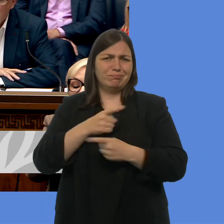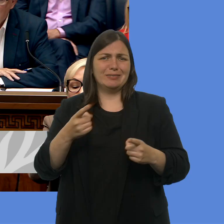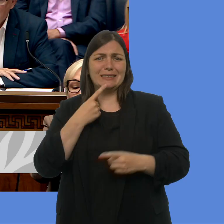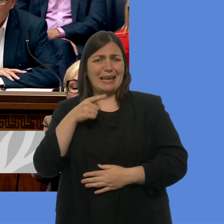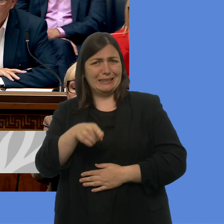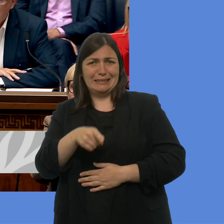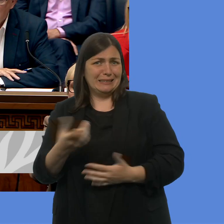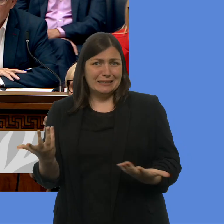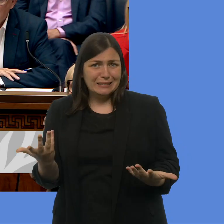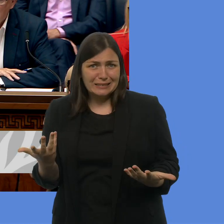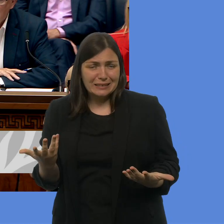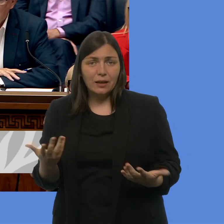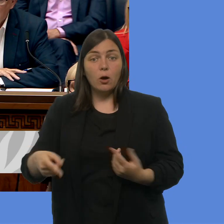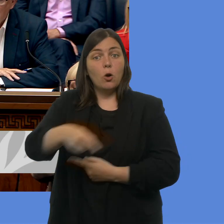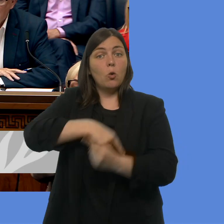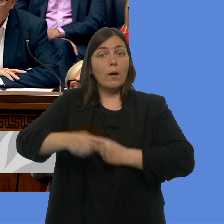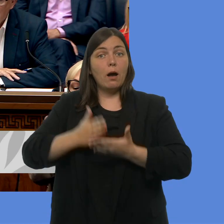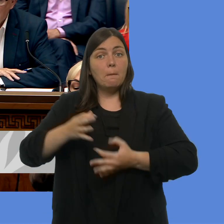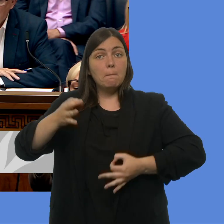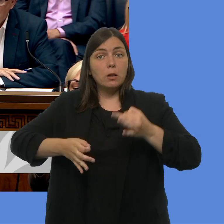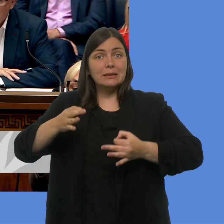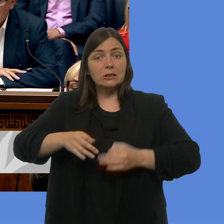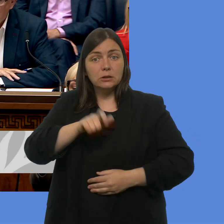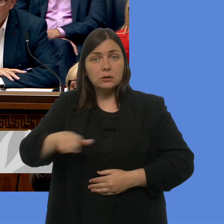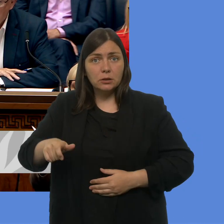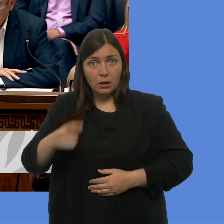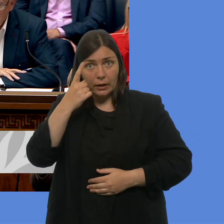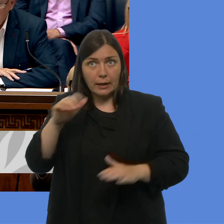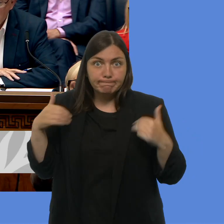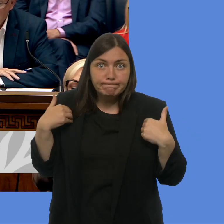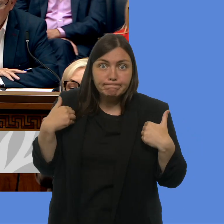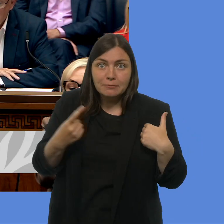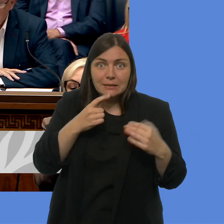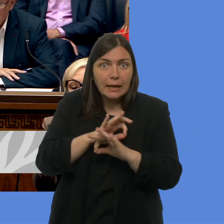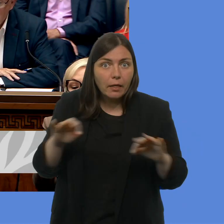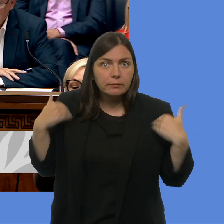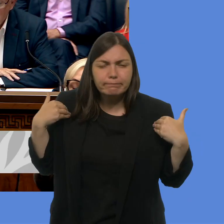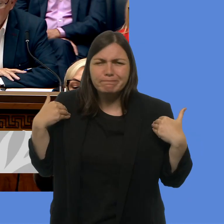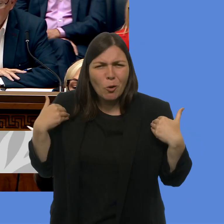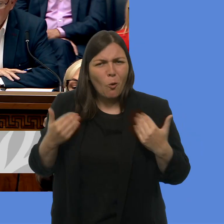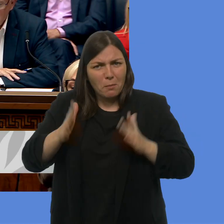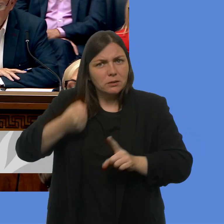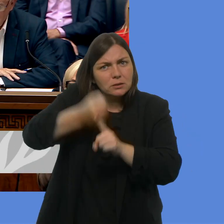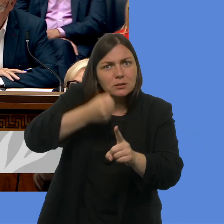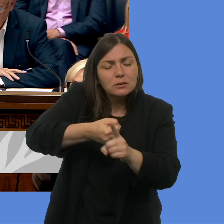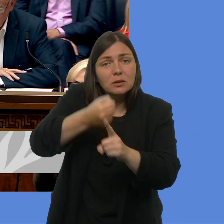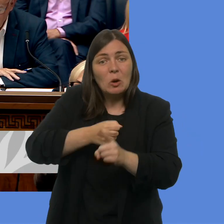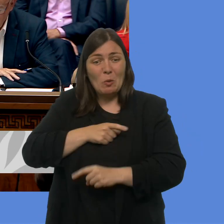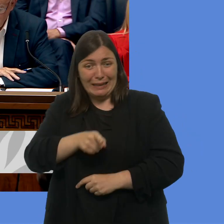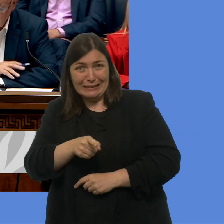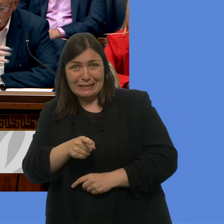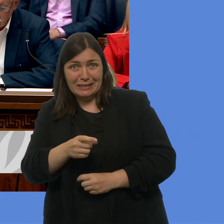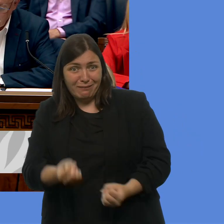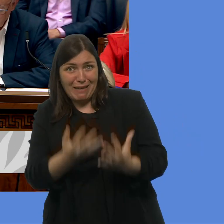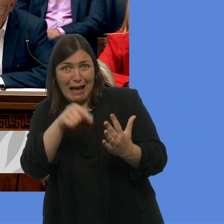political representatives, we can't stay silent where there is a risk to health and safety and the environment, just as we can't be silent when there are